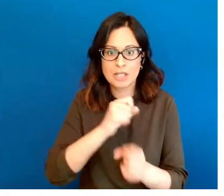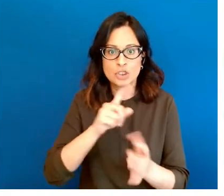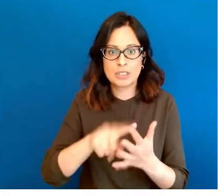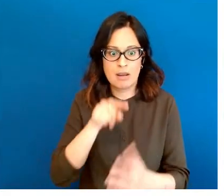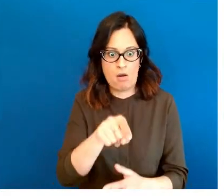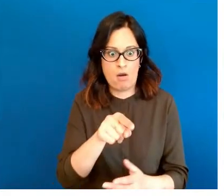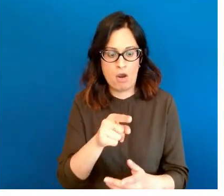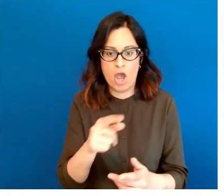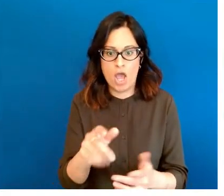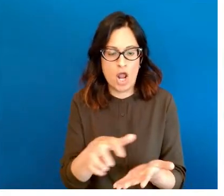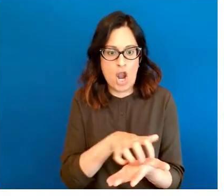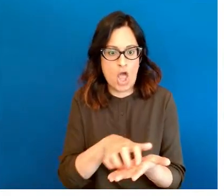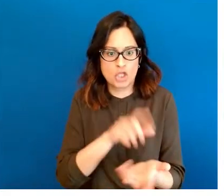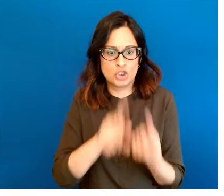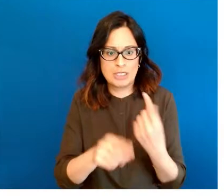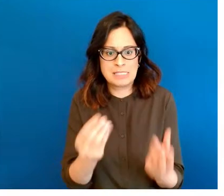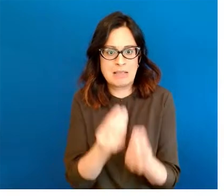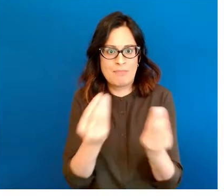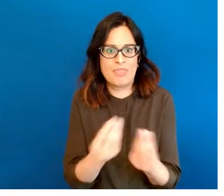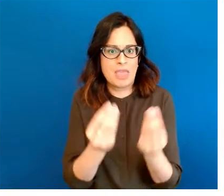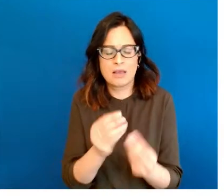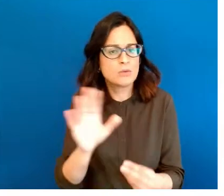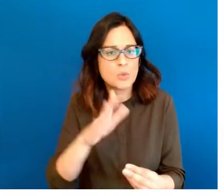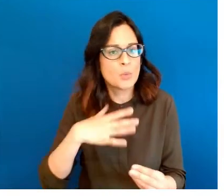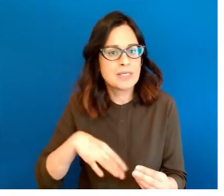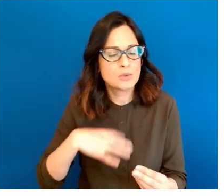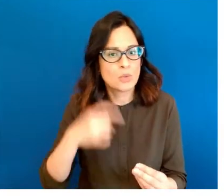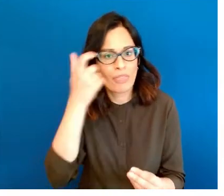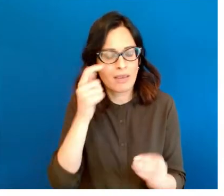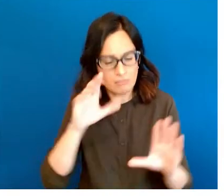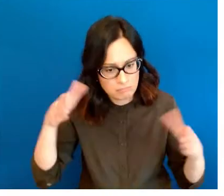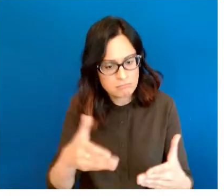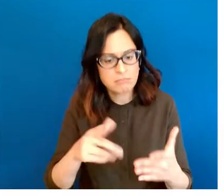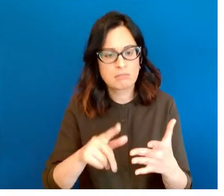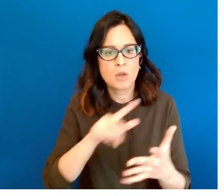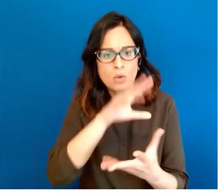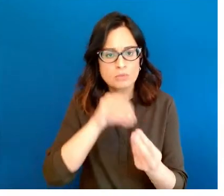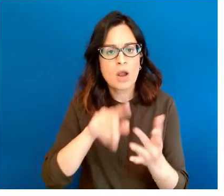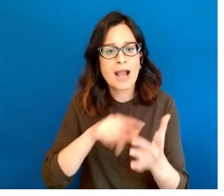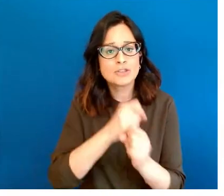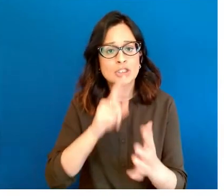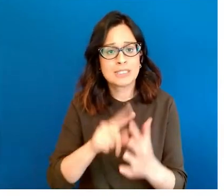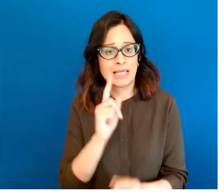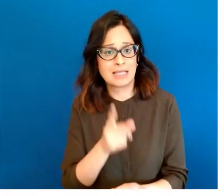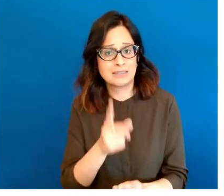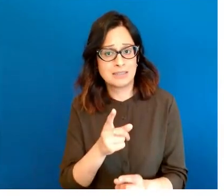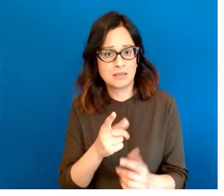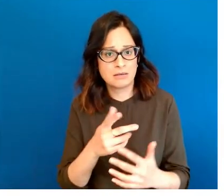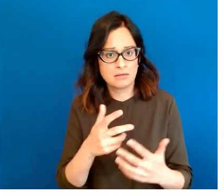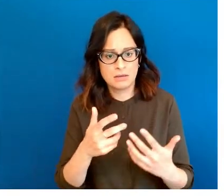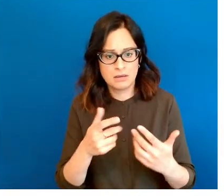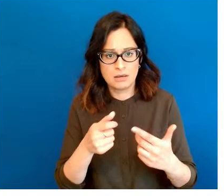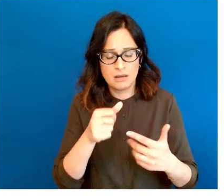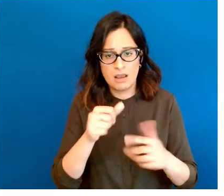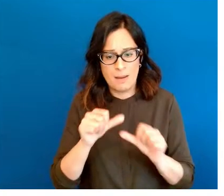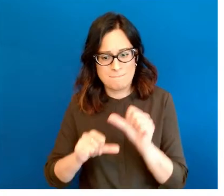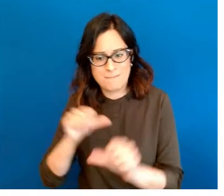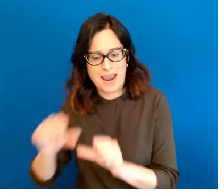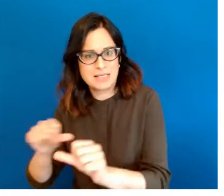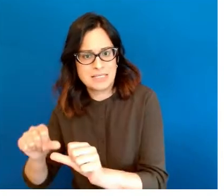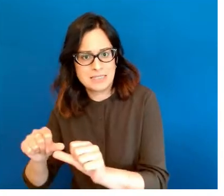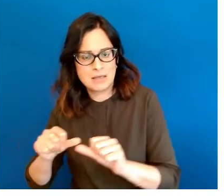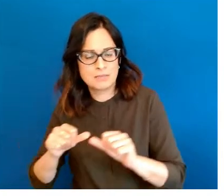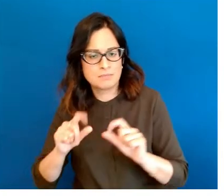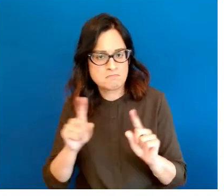something. We don't need to think that way. And the mechanisms for that are many and complex. And for instance, patients